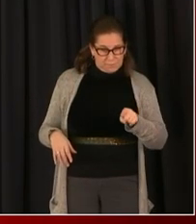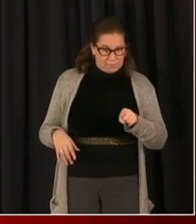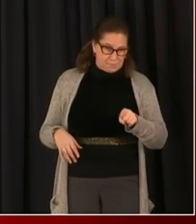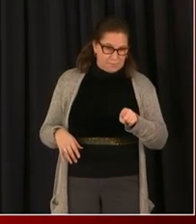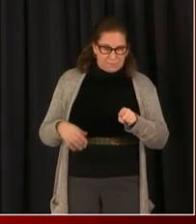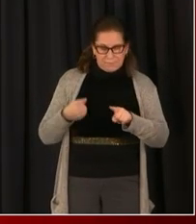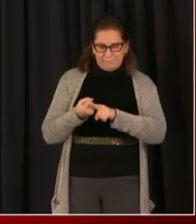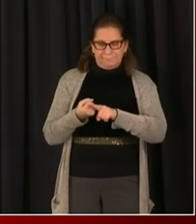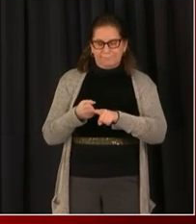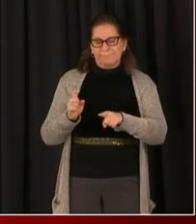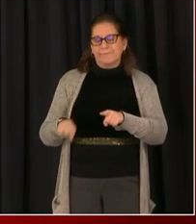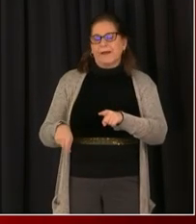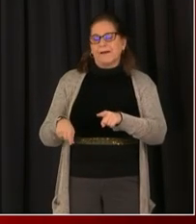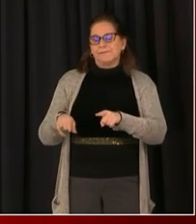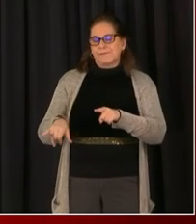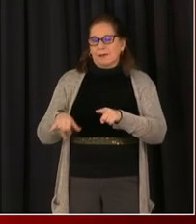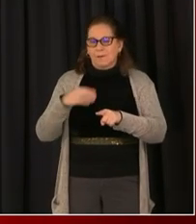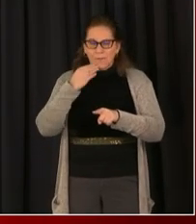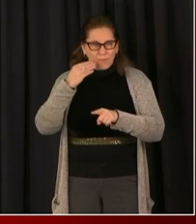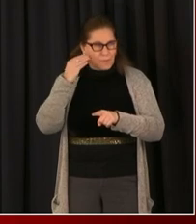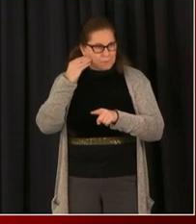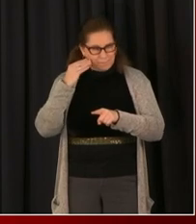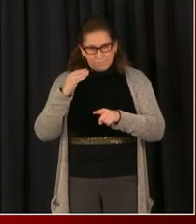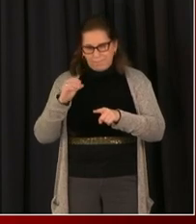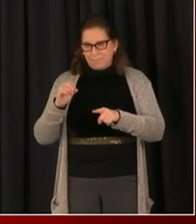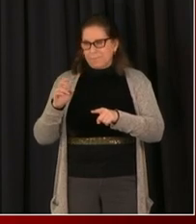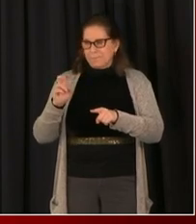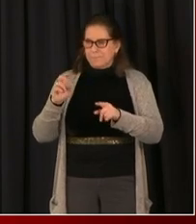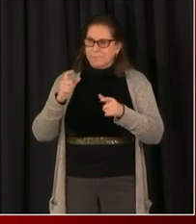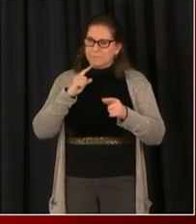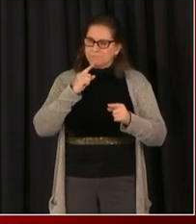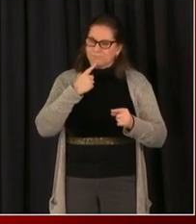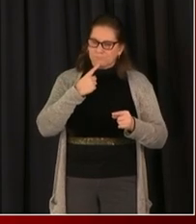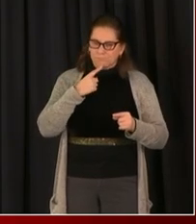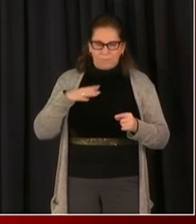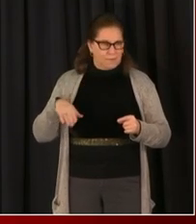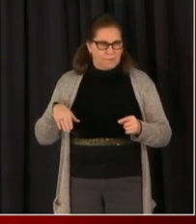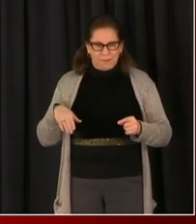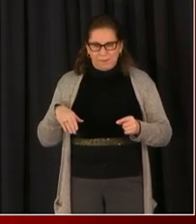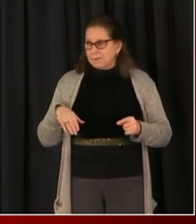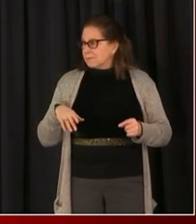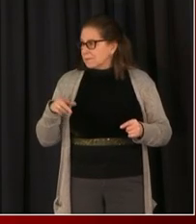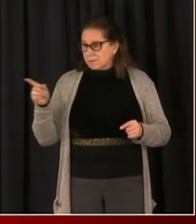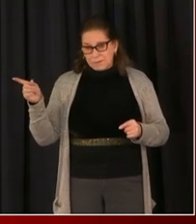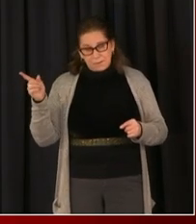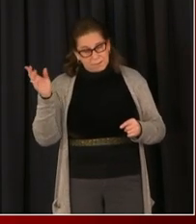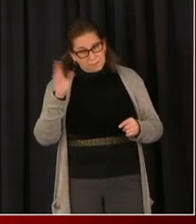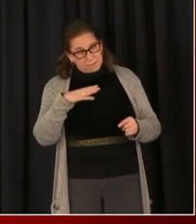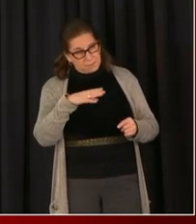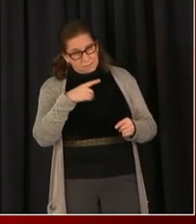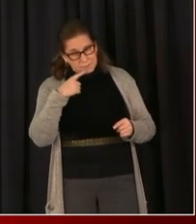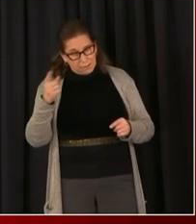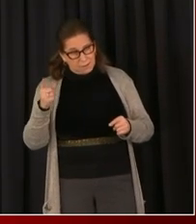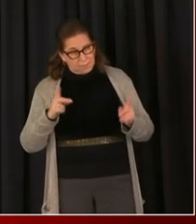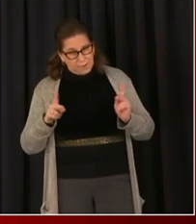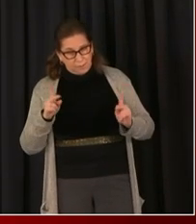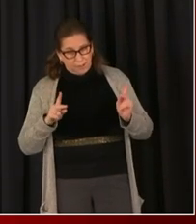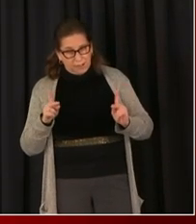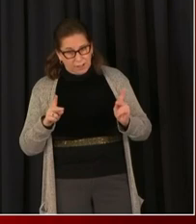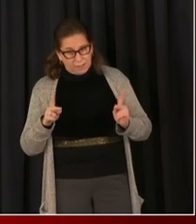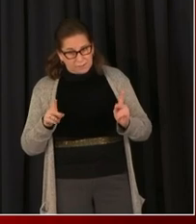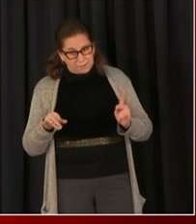in terms of telling people how to be safe for the upcoming holidays, given what we've seen for Thanksgiving in terms